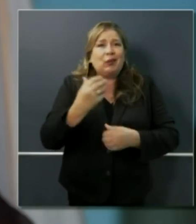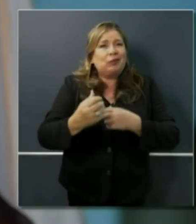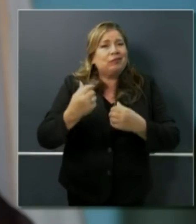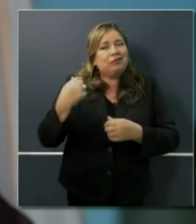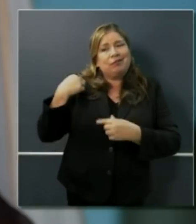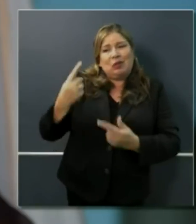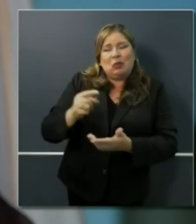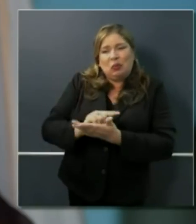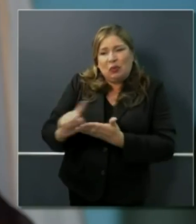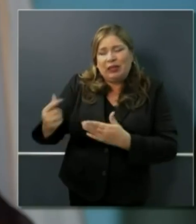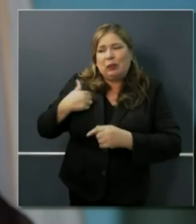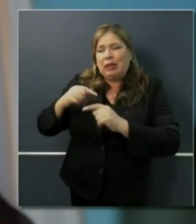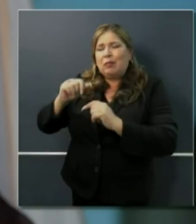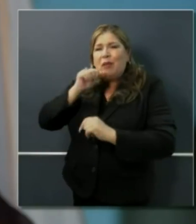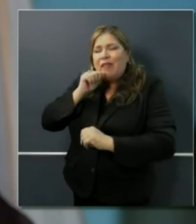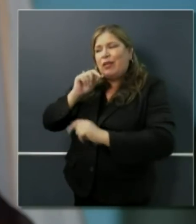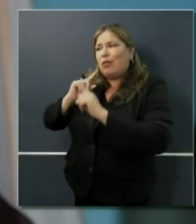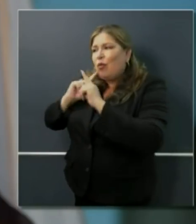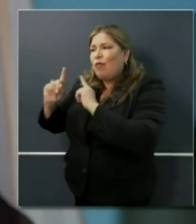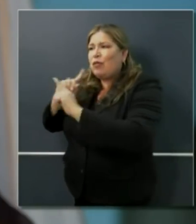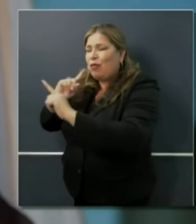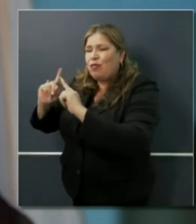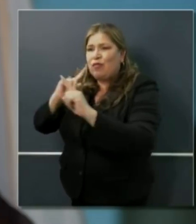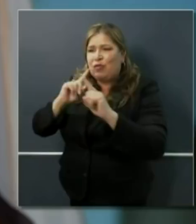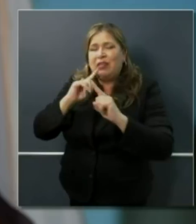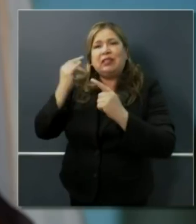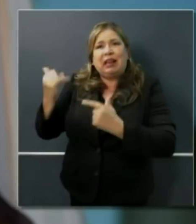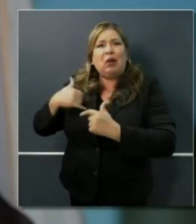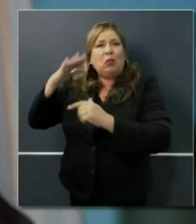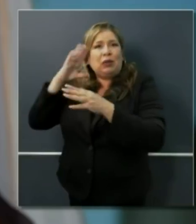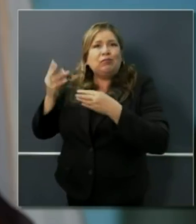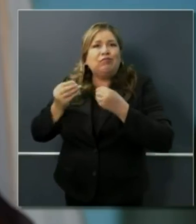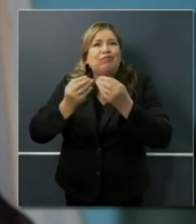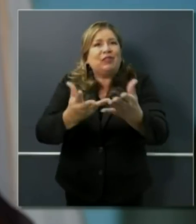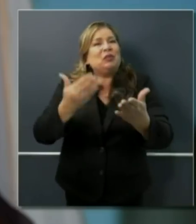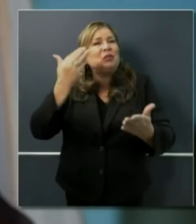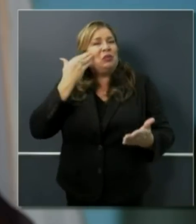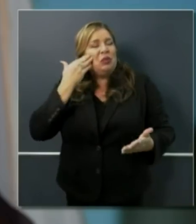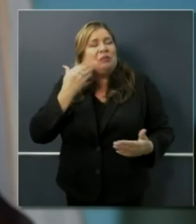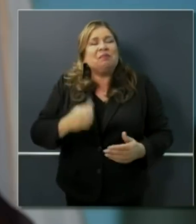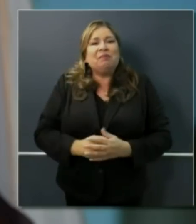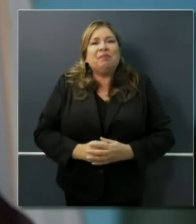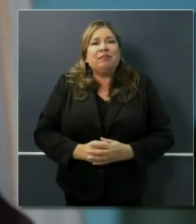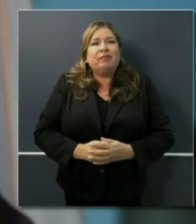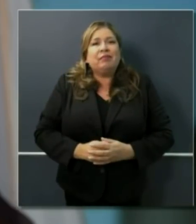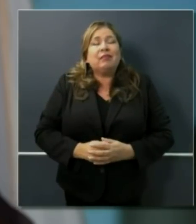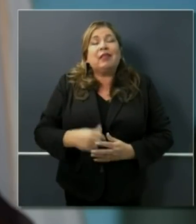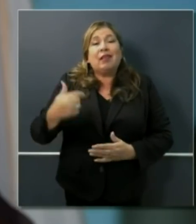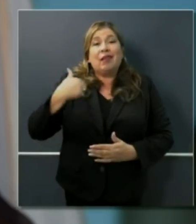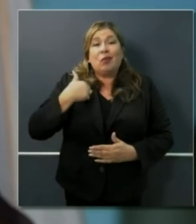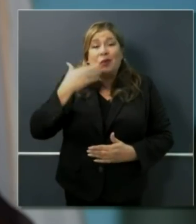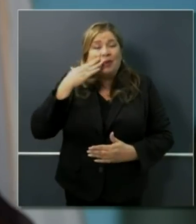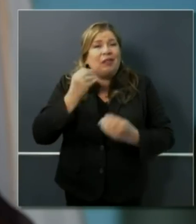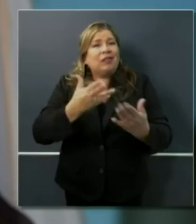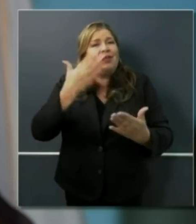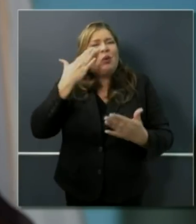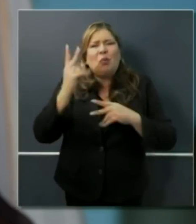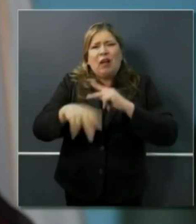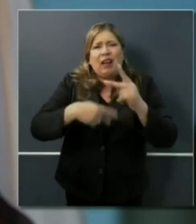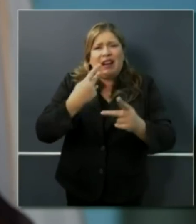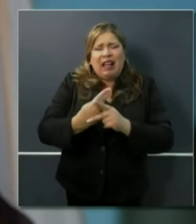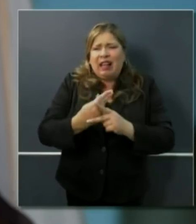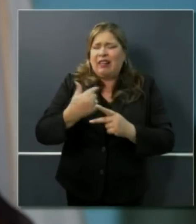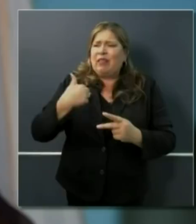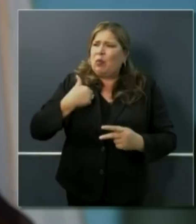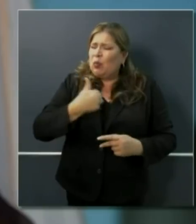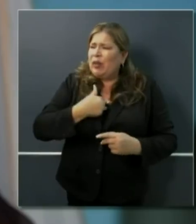on those private conversations and make them public. So you'll get a sense of the questions we're asking and the questions we need